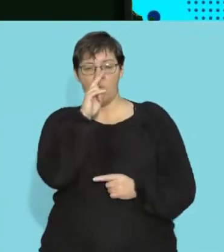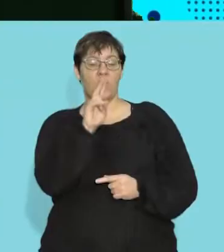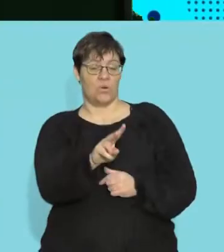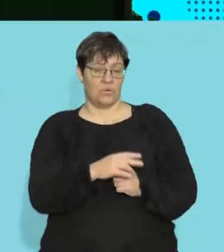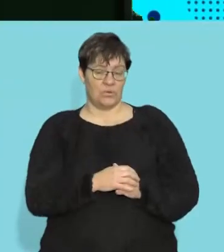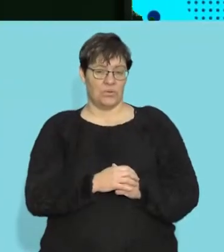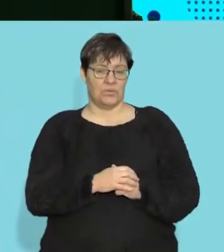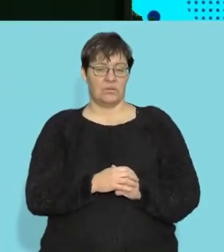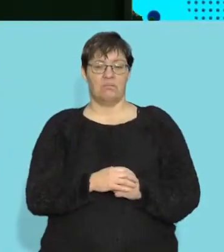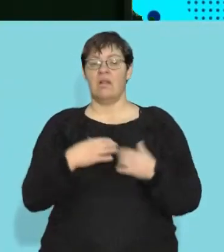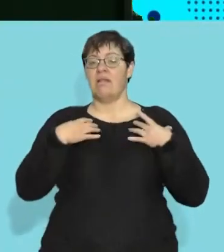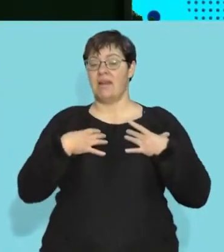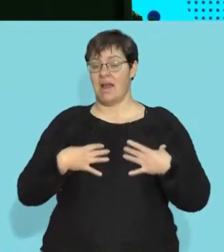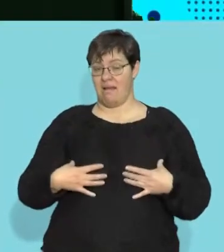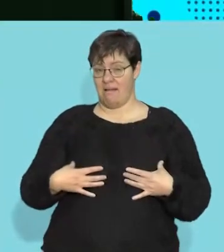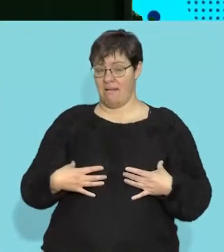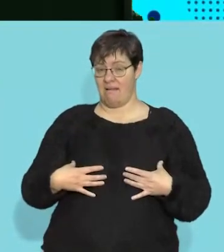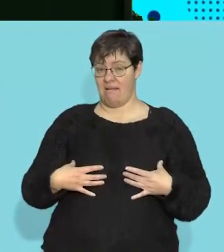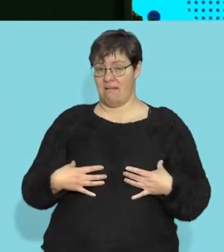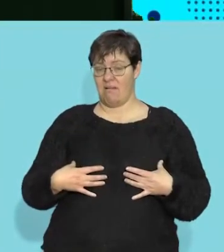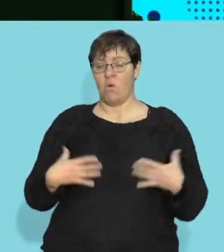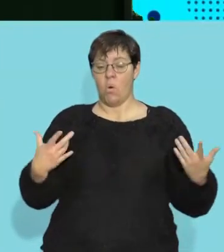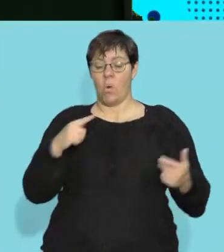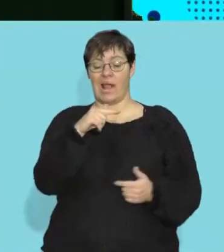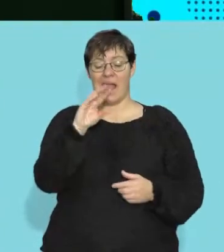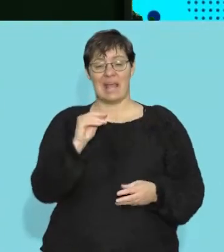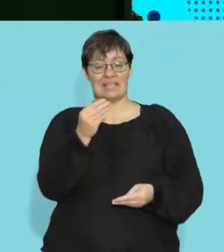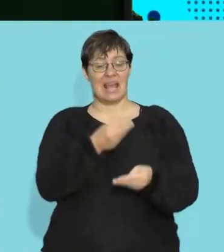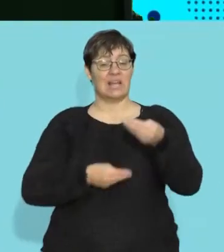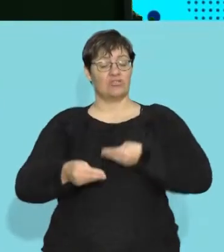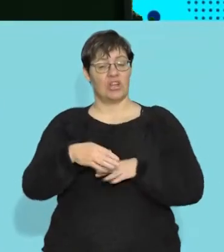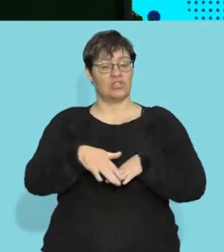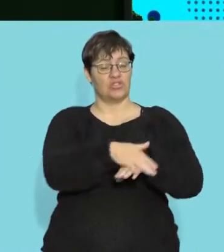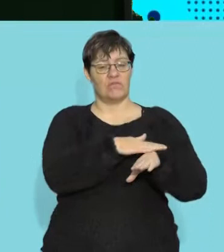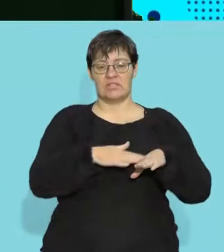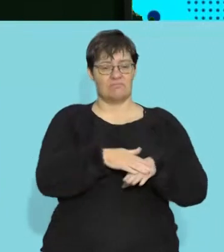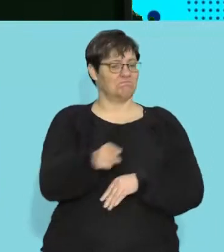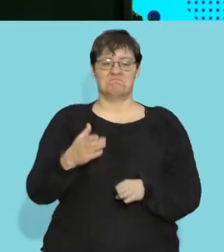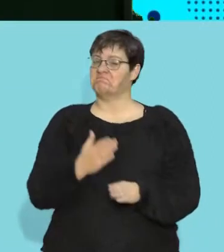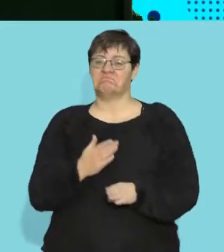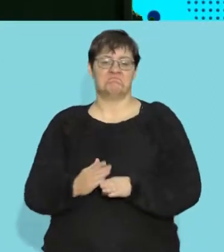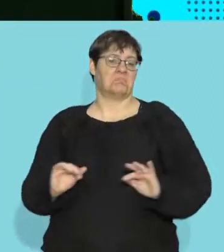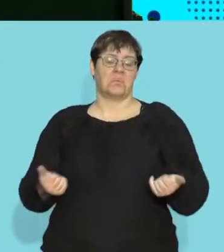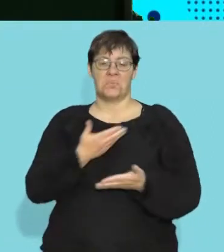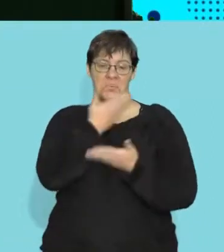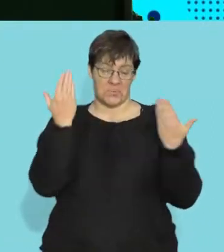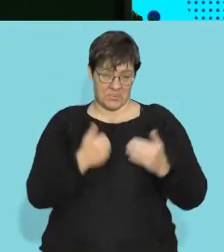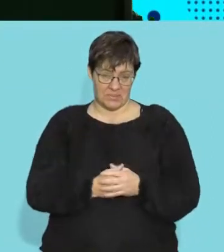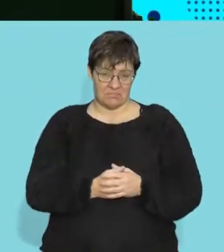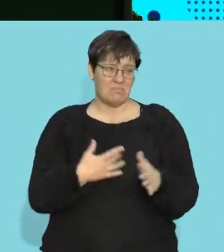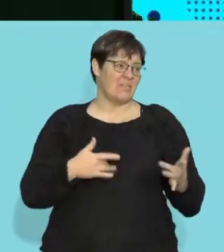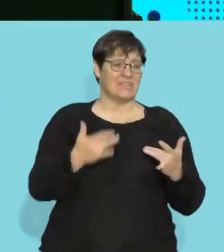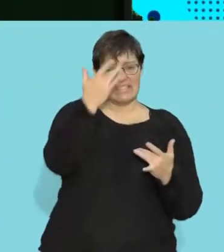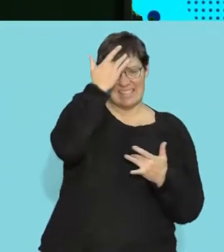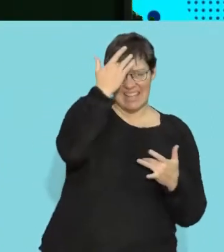of our, right, gaseous exchange surface do not work as well, when we have certain diseases, right, or we